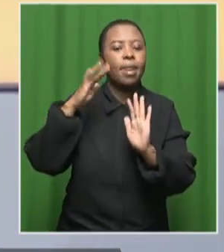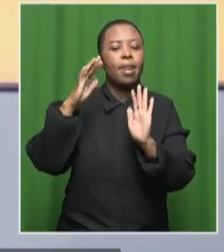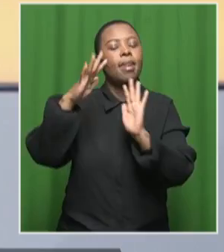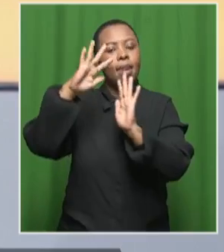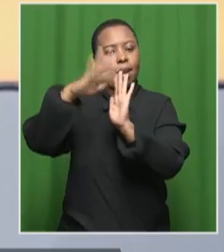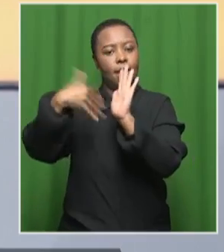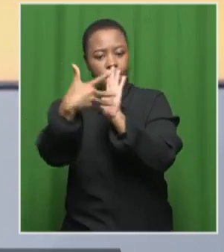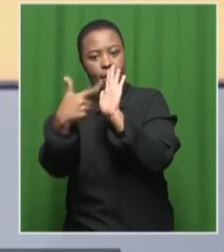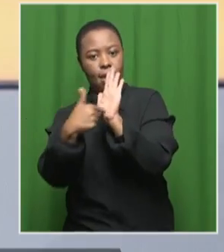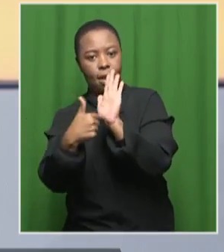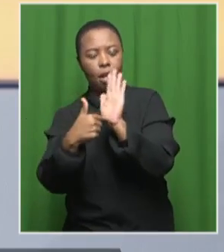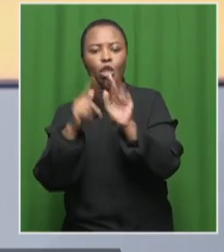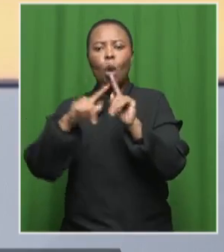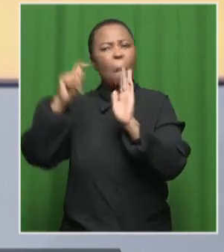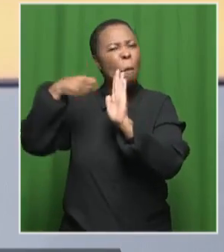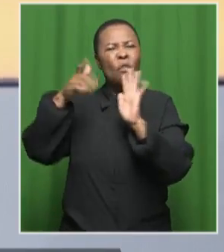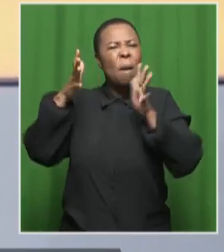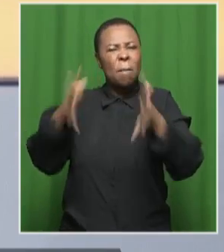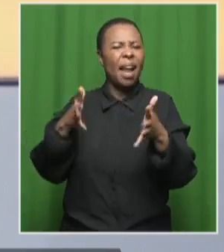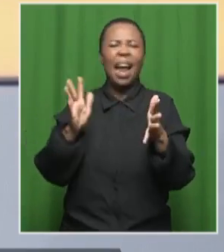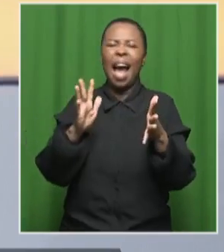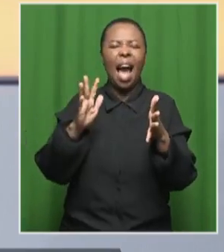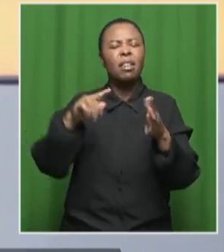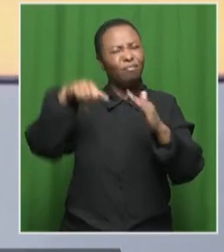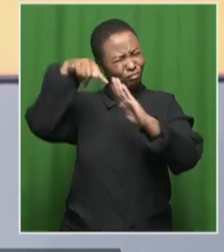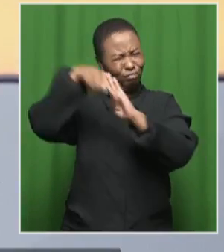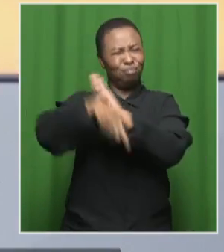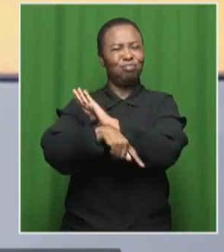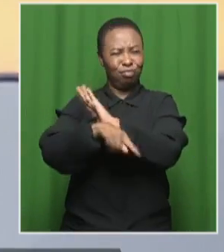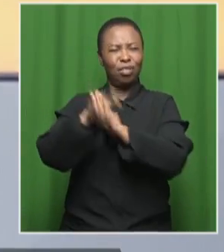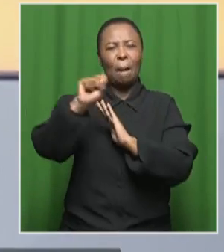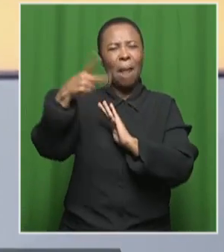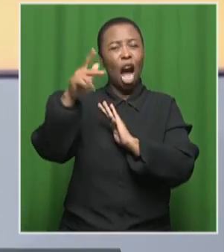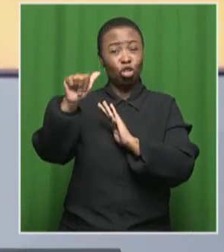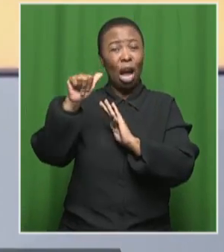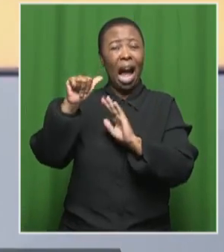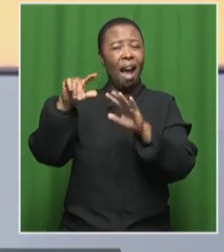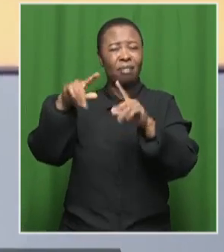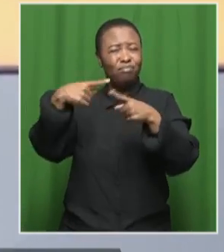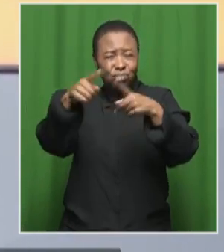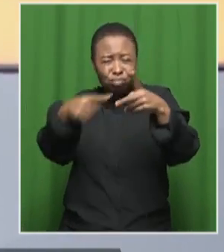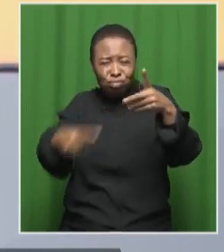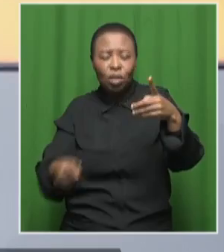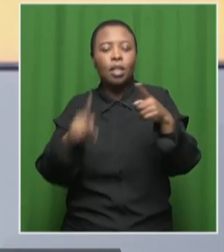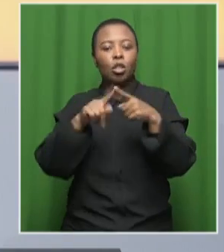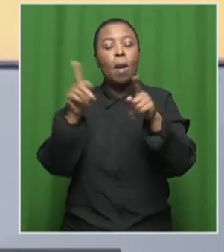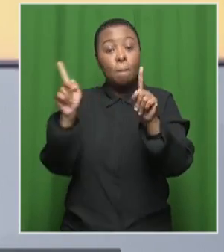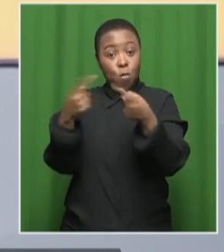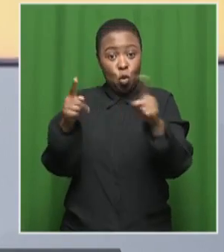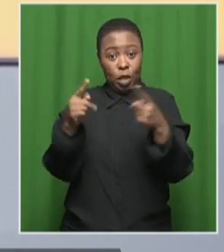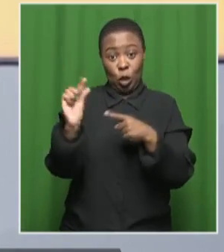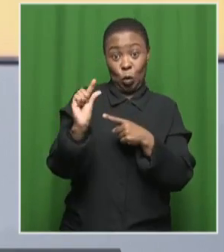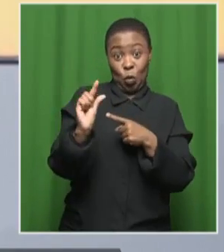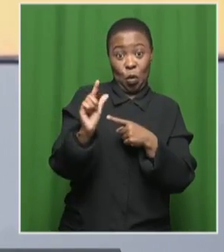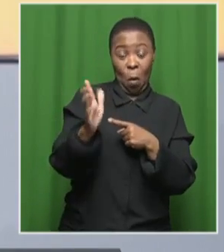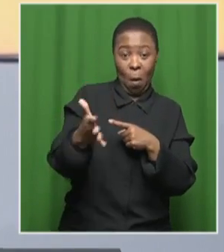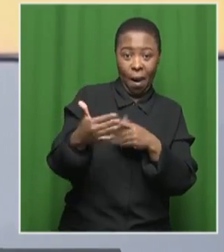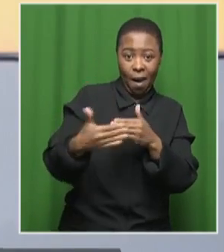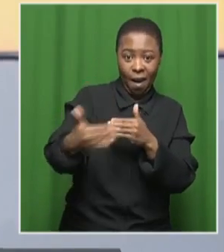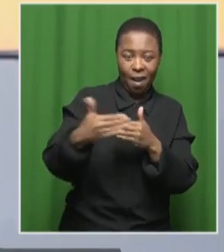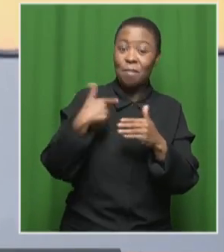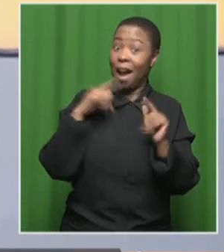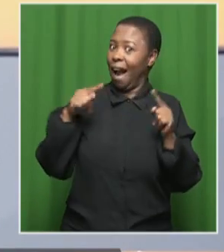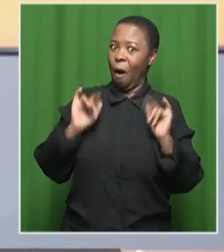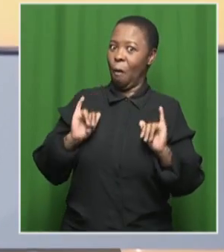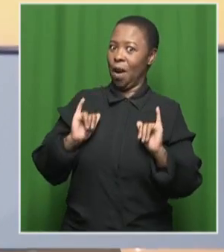about the movies. There's so much more that happens at Basha Uhuru, and there's music that's coming up shortly as well. That I'm looking